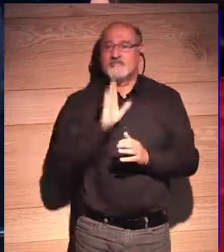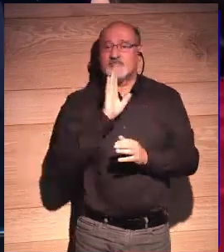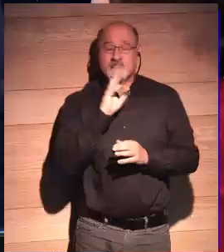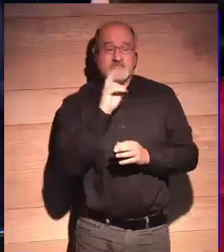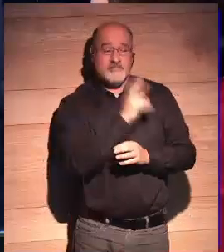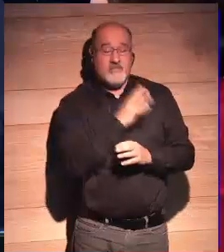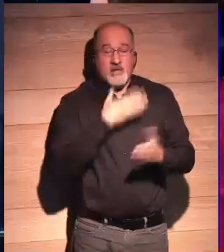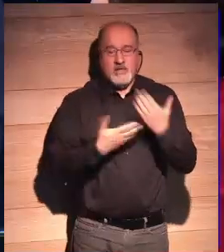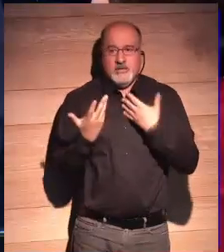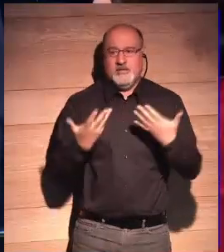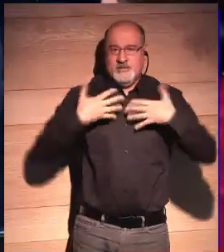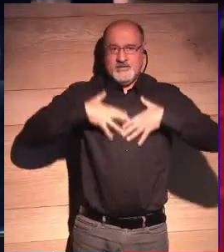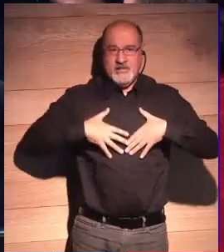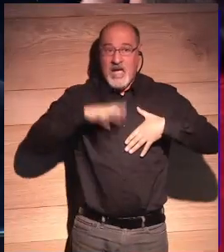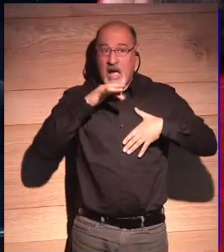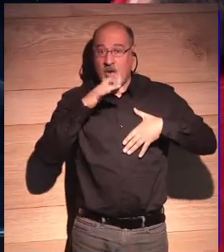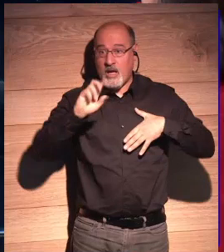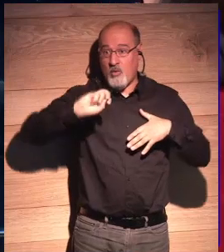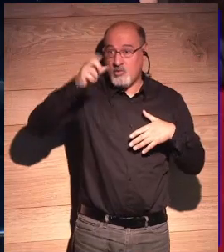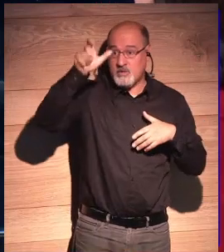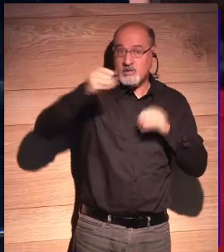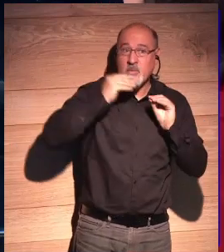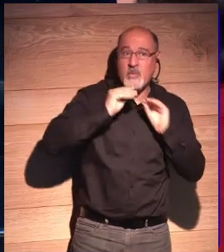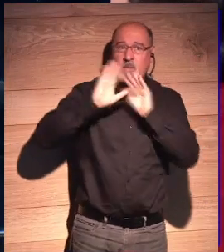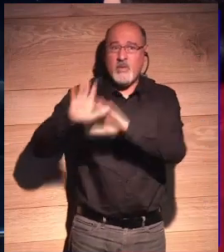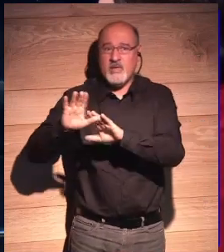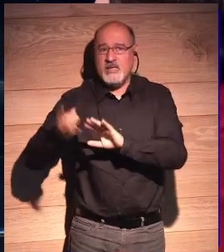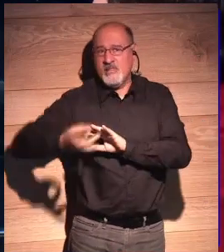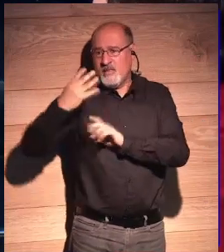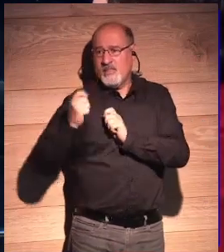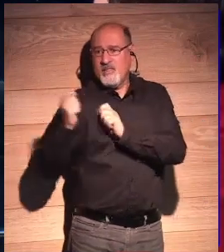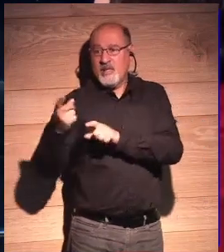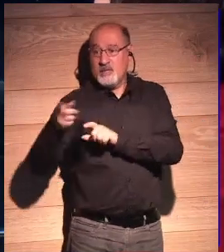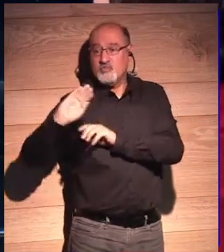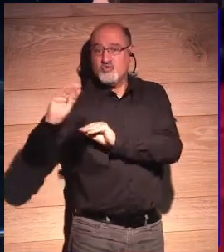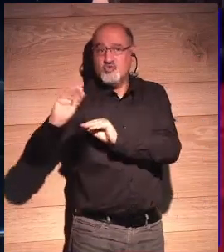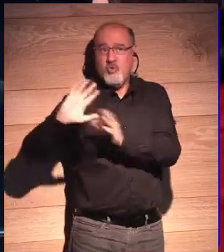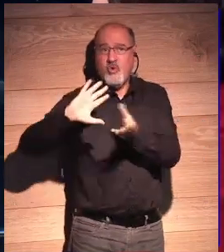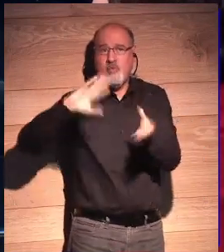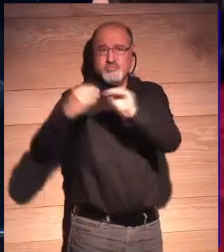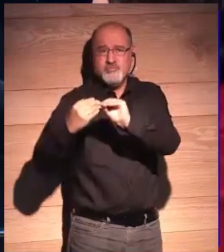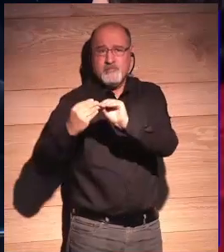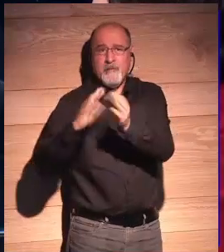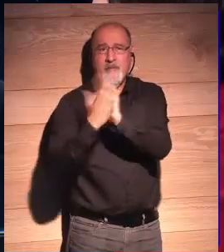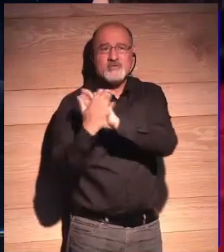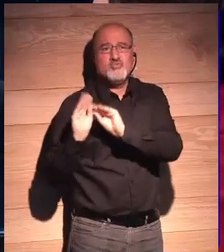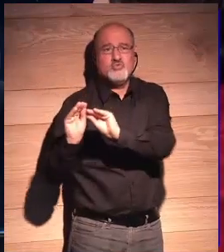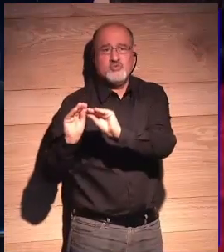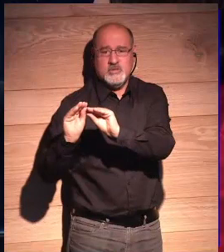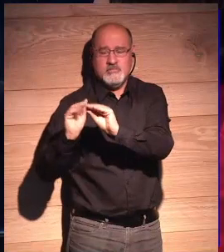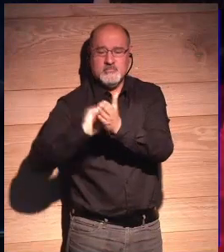idea of somebody retelling it their own version, and it has nothing to do with me. That used to be